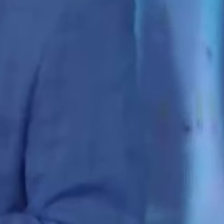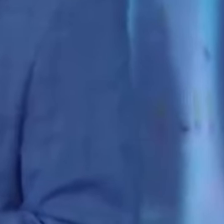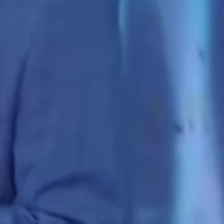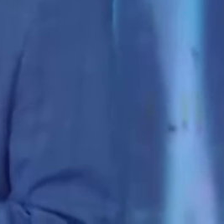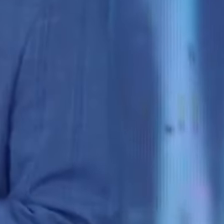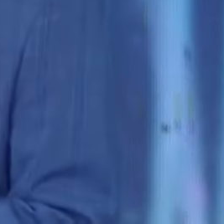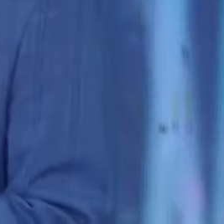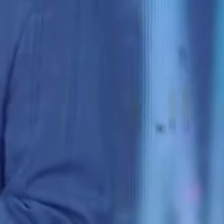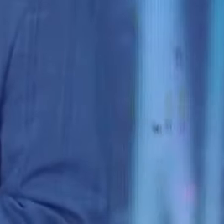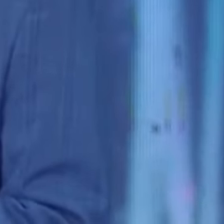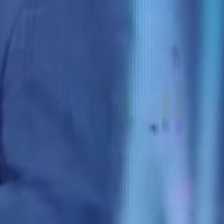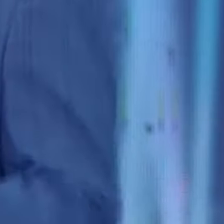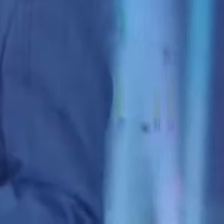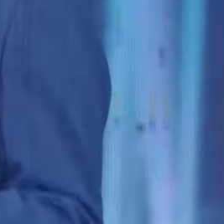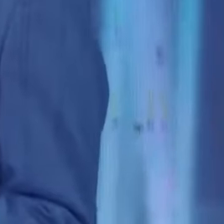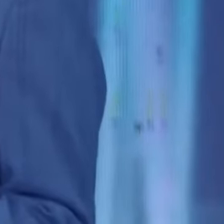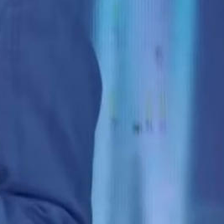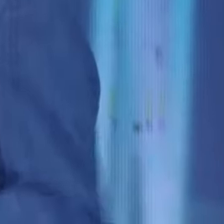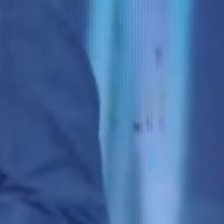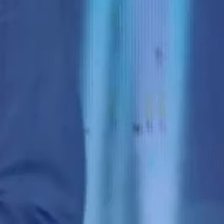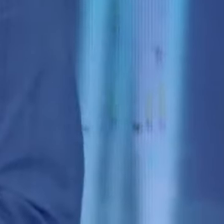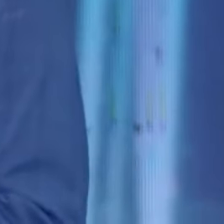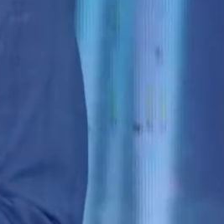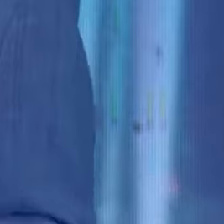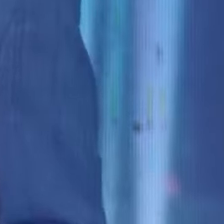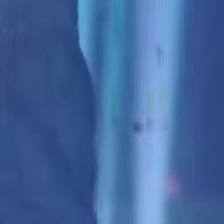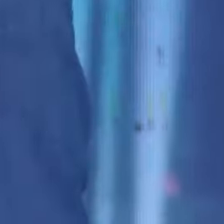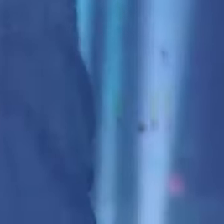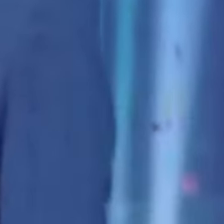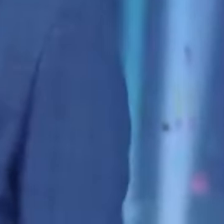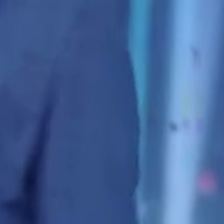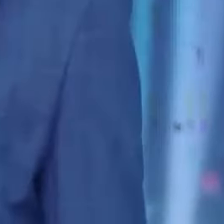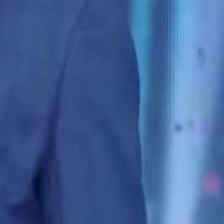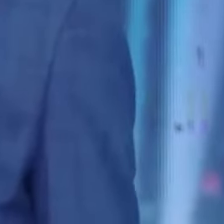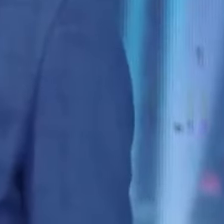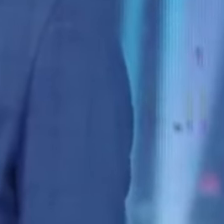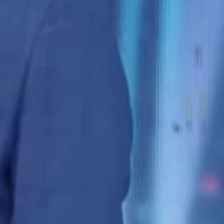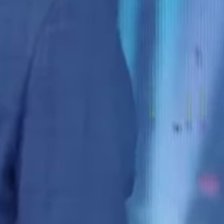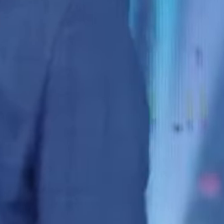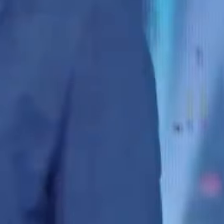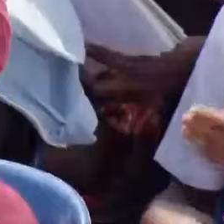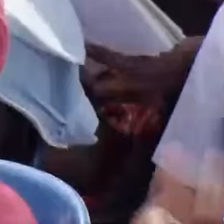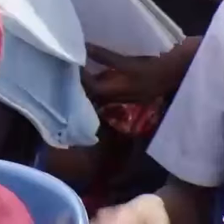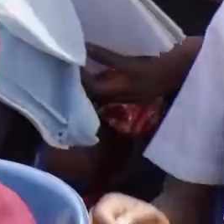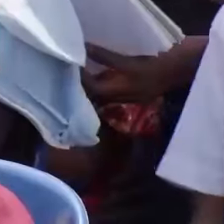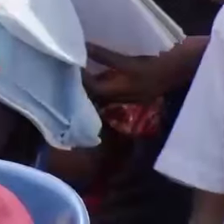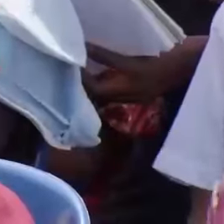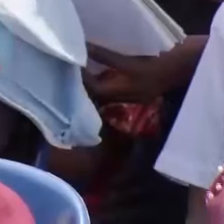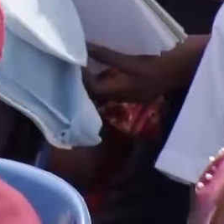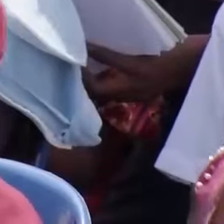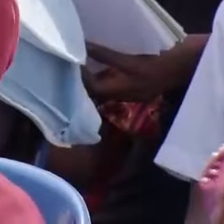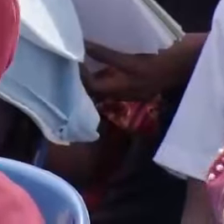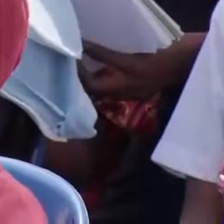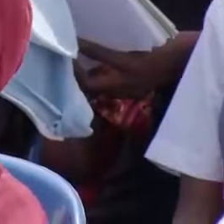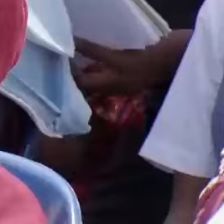are saying, shut up, you cannot make it, we have not made it, Jesus said, call him and let him come. And today the Lord is